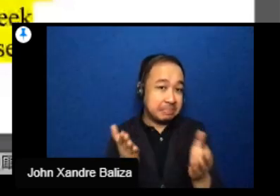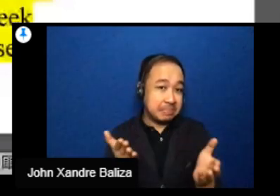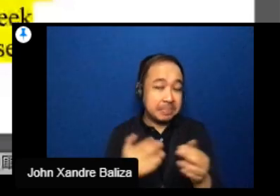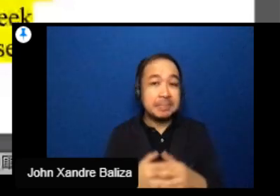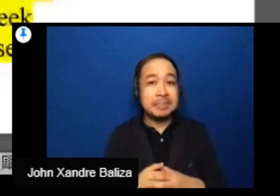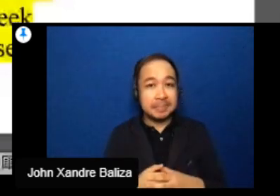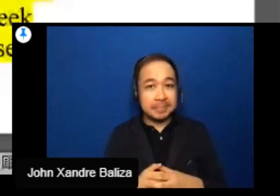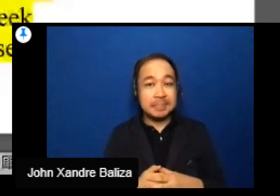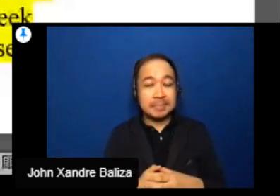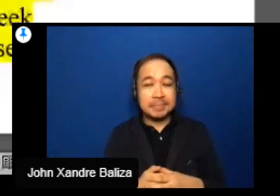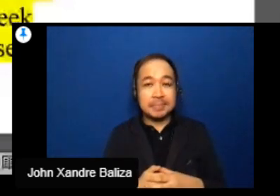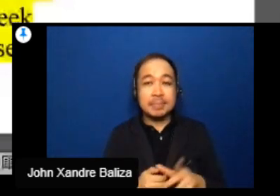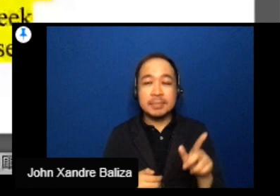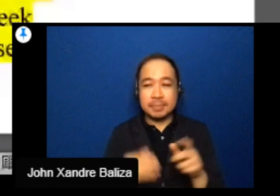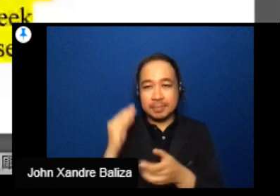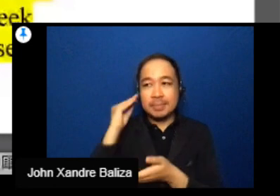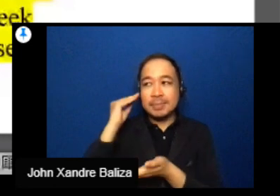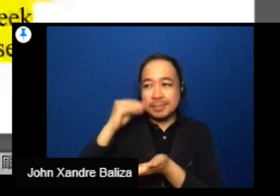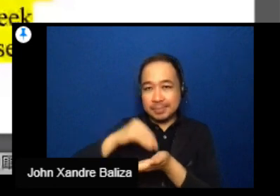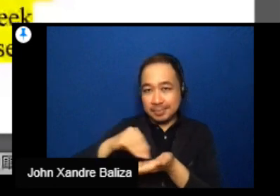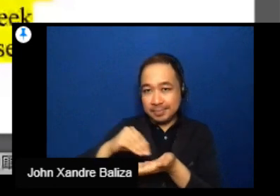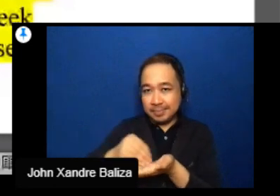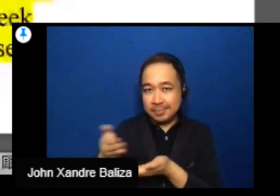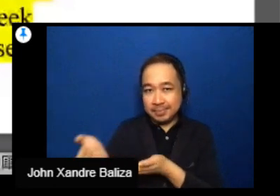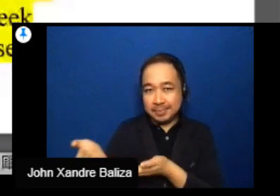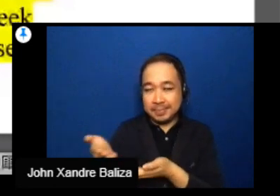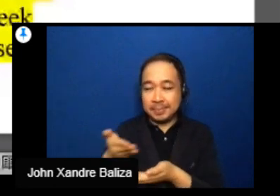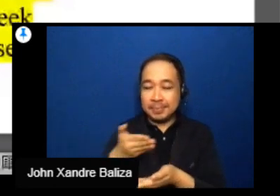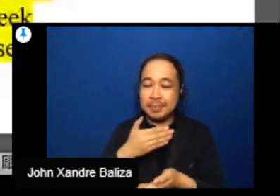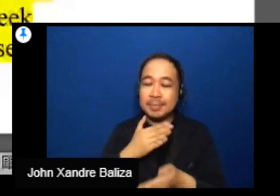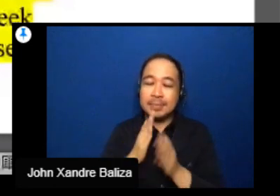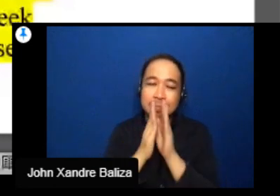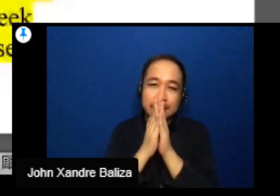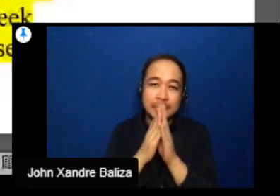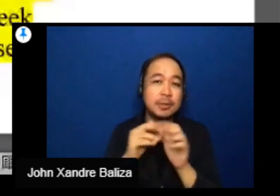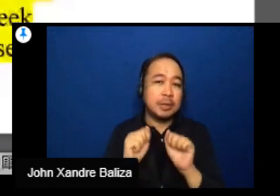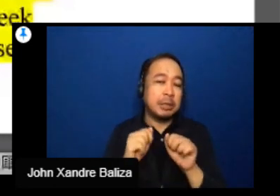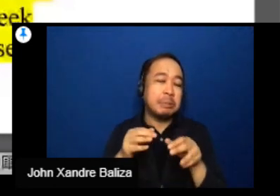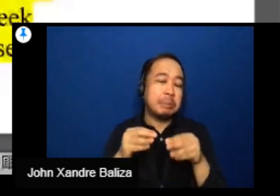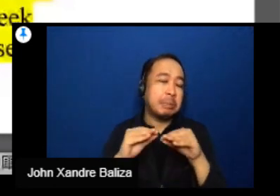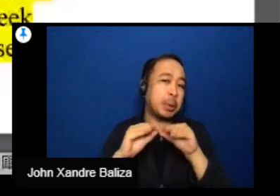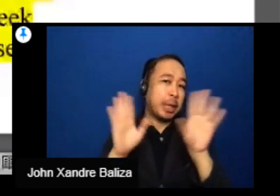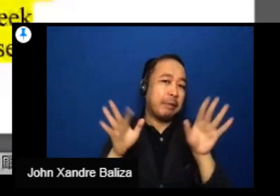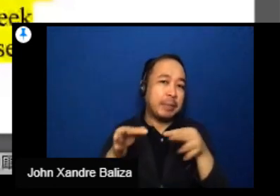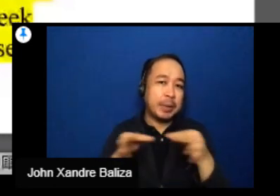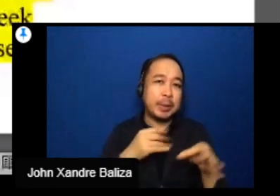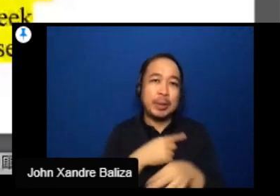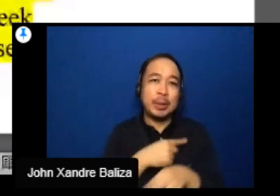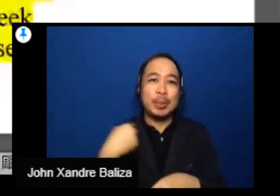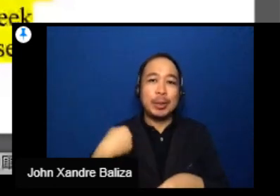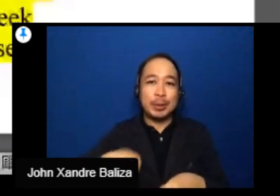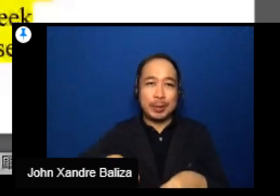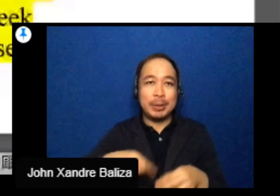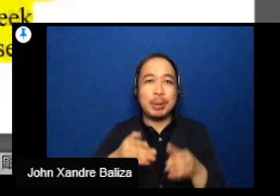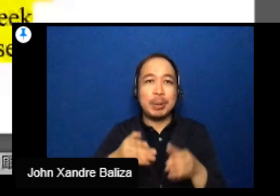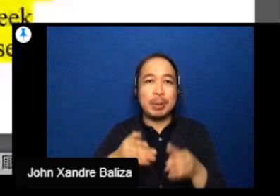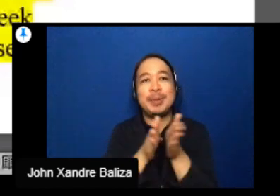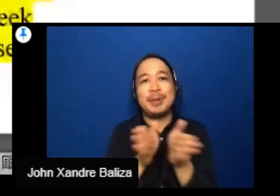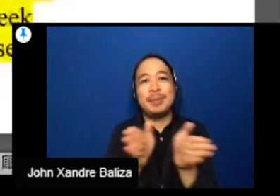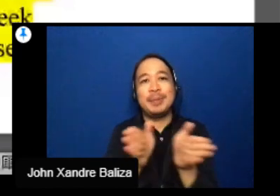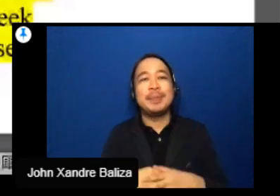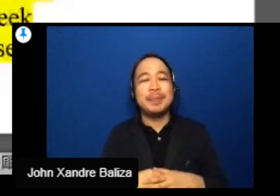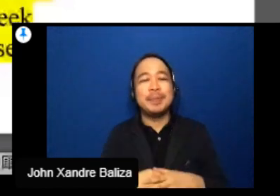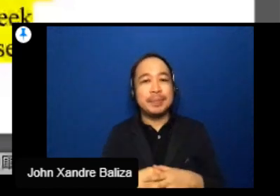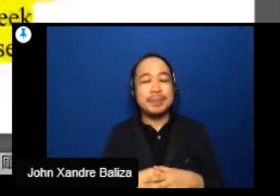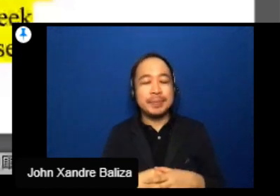Yeah, the Secretariat, please go ahead with the clarification, what the Chinese delegation was requesting. Distinguished Delegate China, in